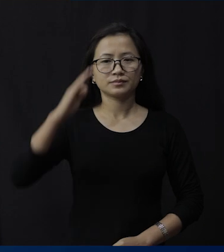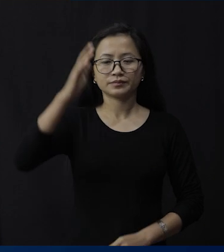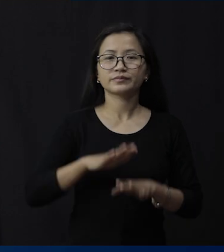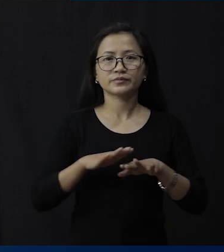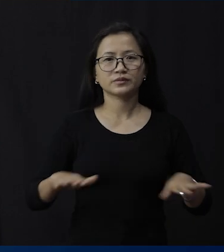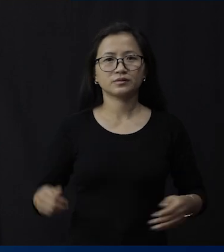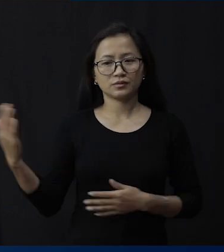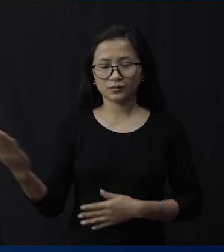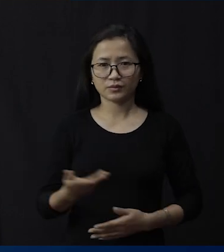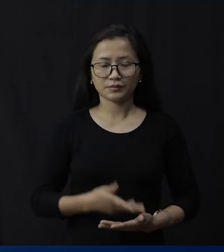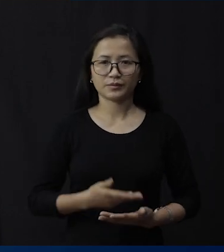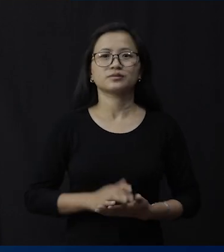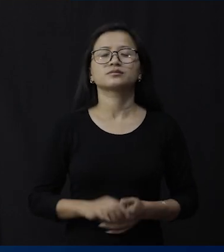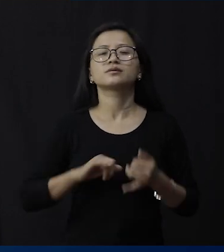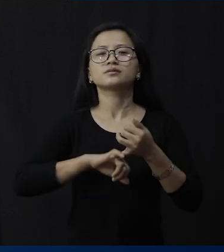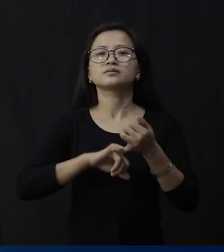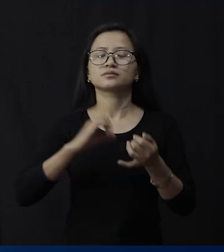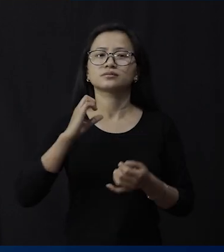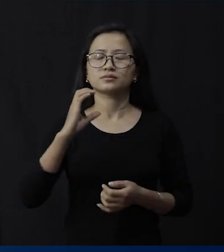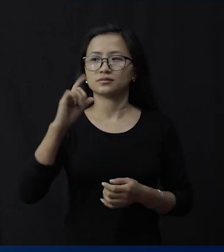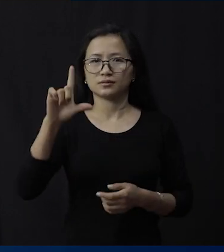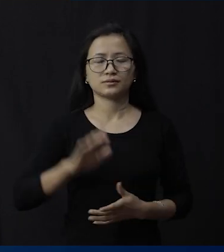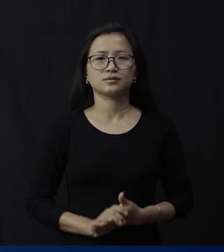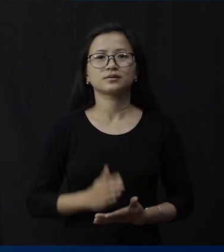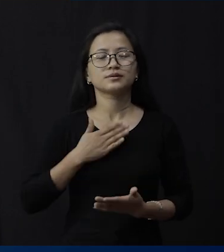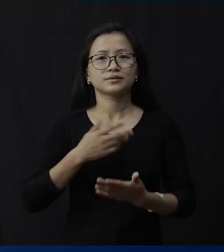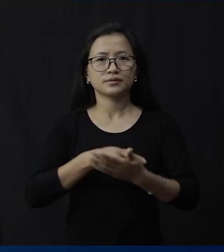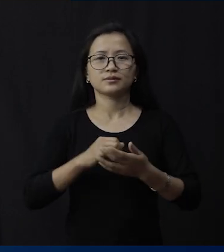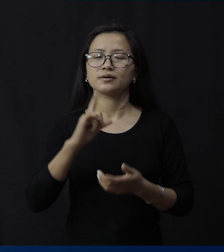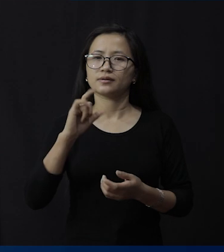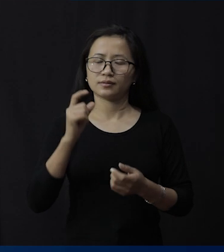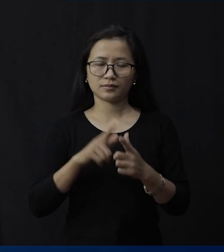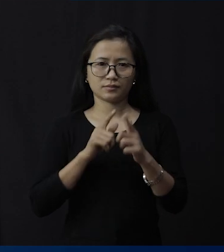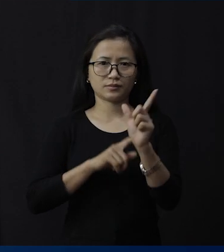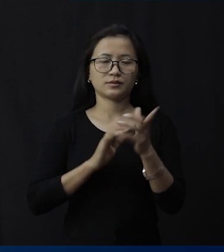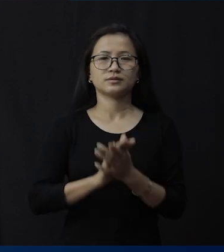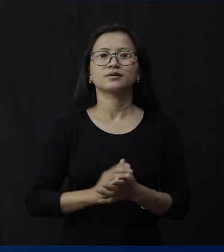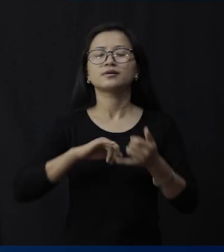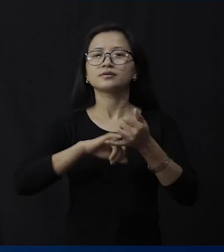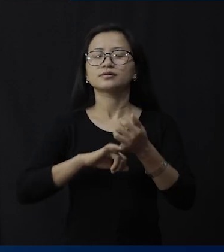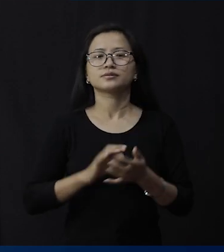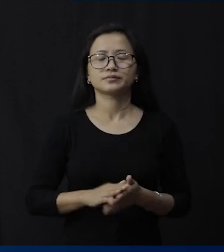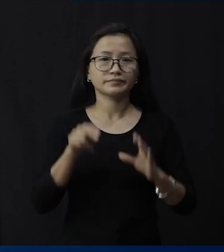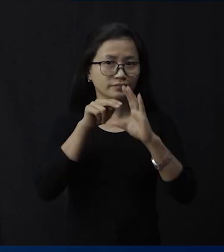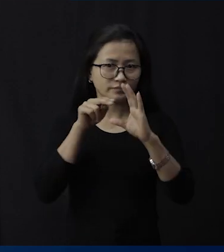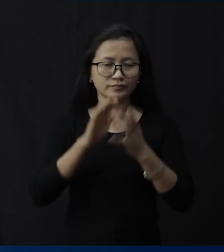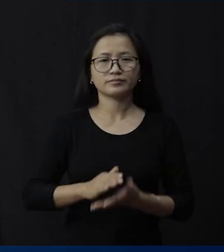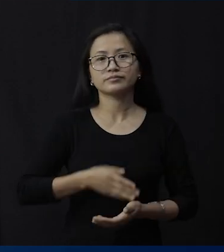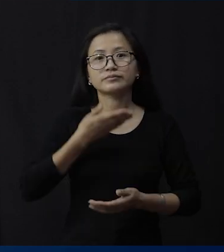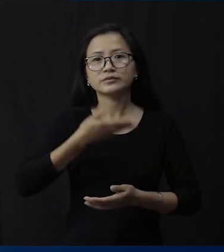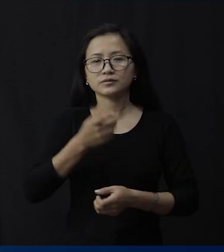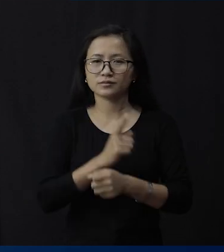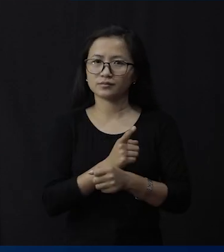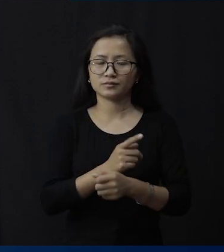Hello students, welcome back to your social science class. My name is Lily Case and I am your social science tutor. Today